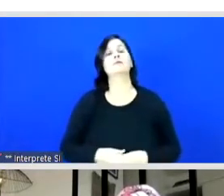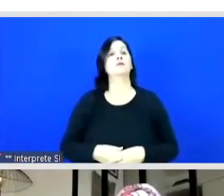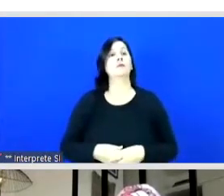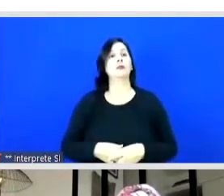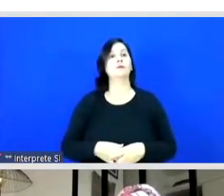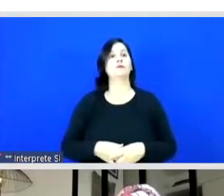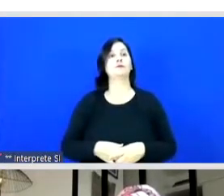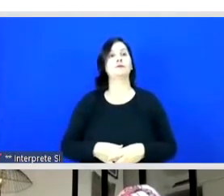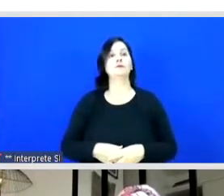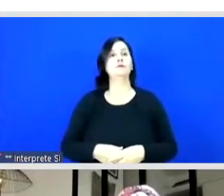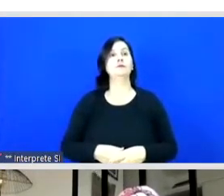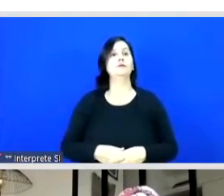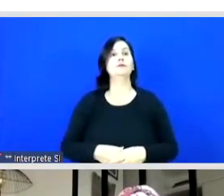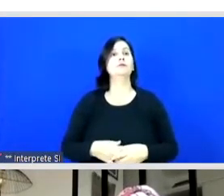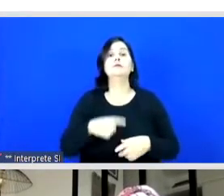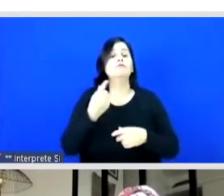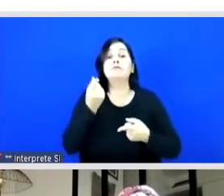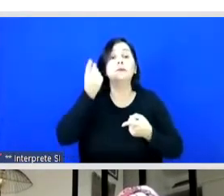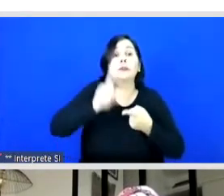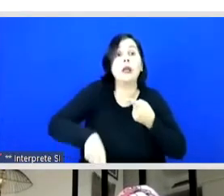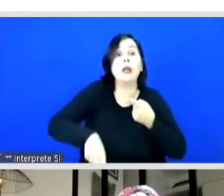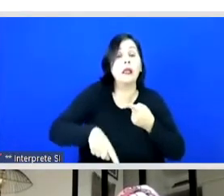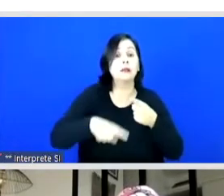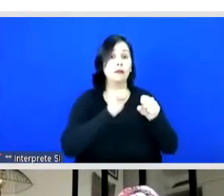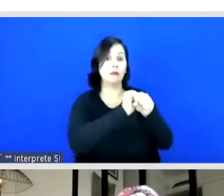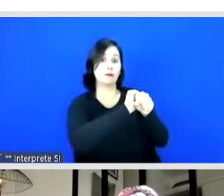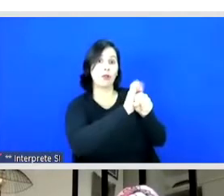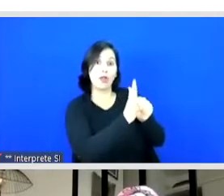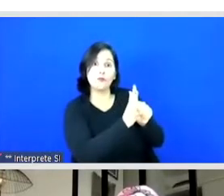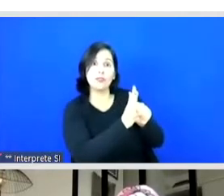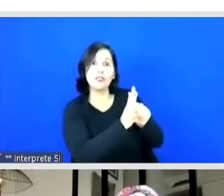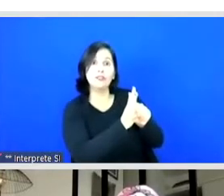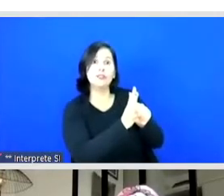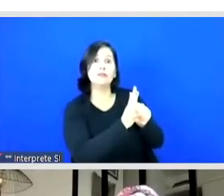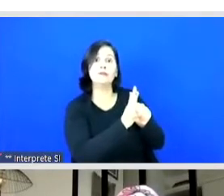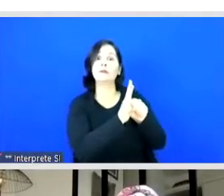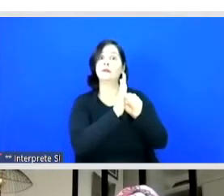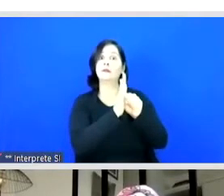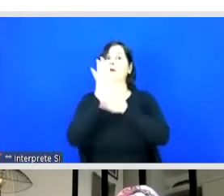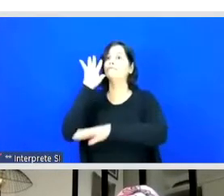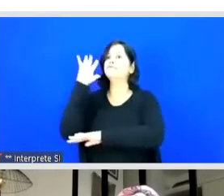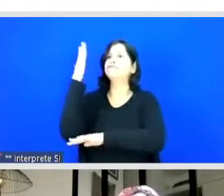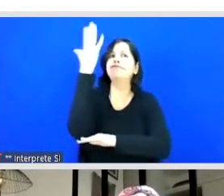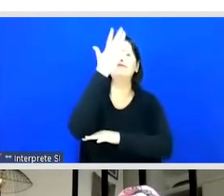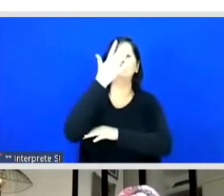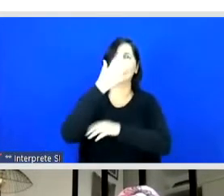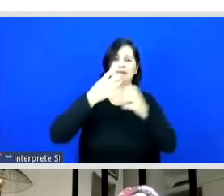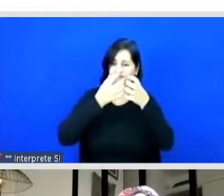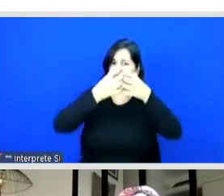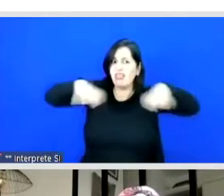podemos separar la pandemia, la crisis sanitaria, de la crisis ambiental y de la crisis climática. Muchísimas gracias.